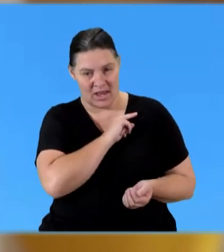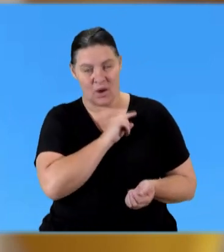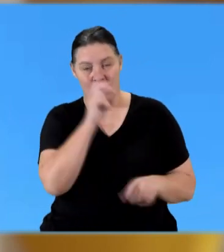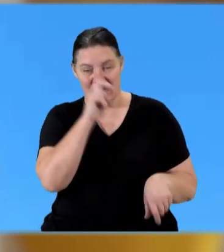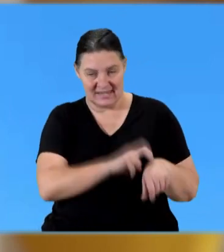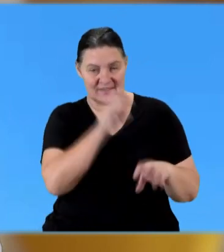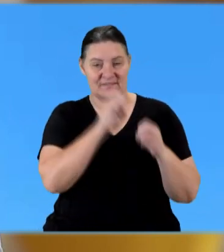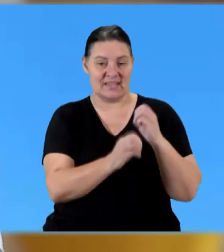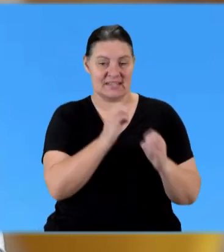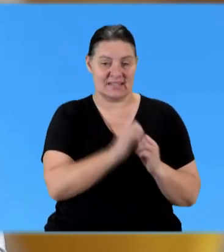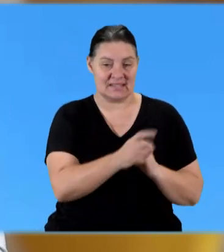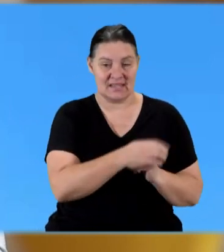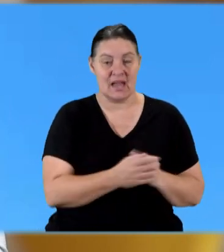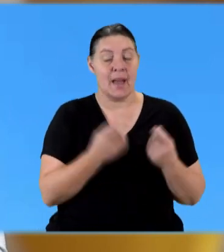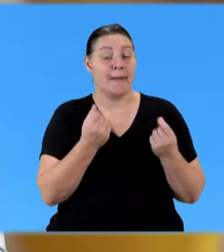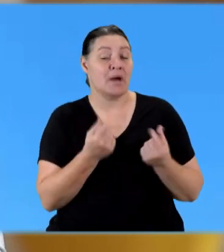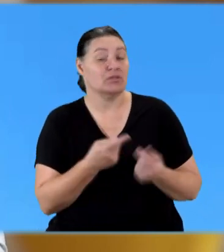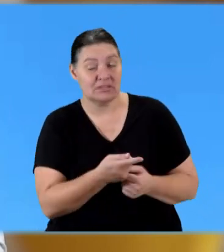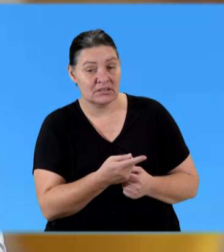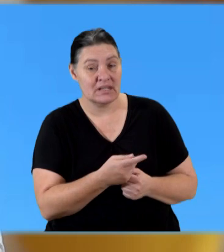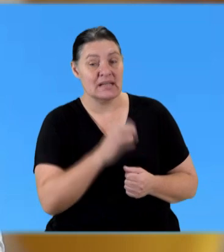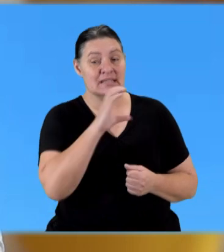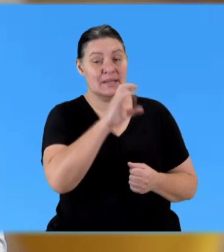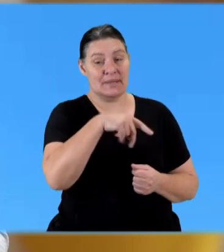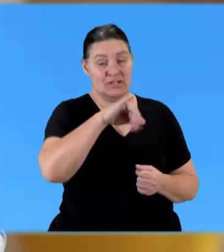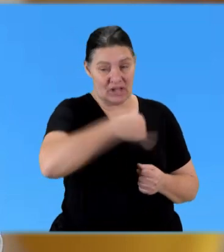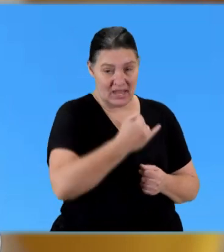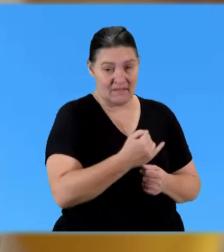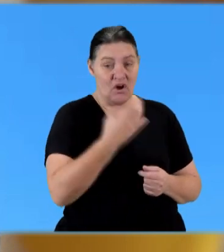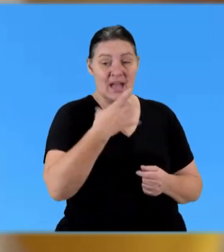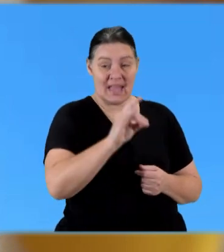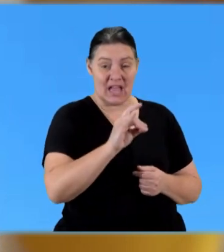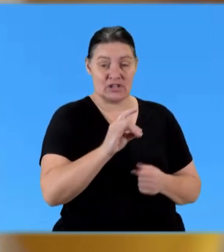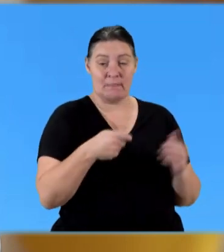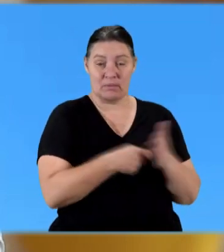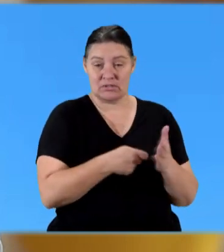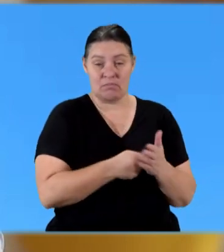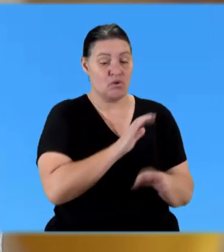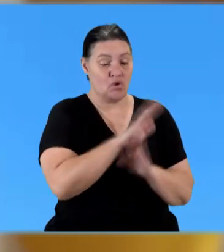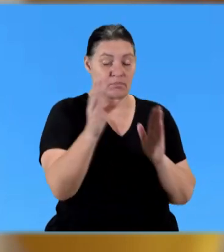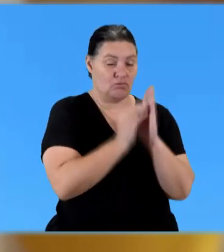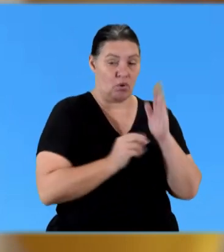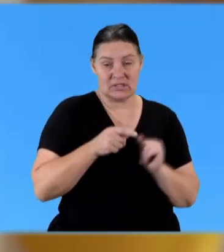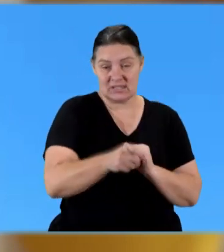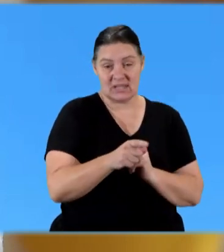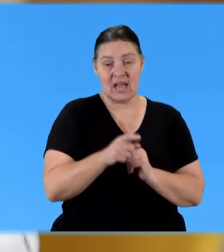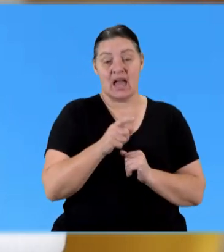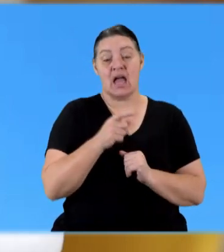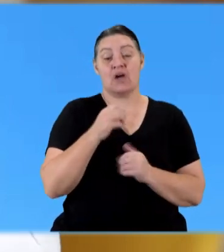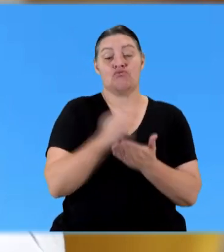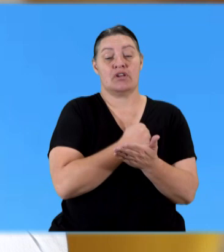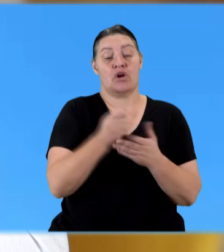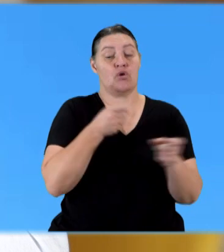Therefore, we need to correct that. An amount in the CPJ for cash purchases must not be recorded in my